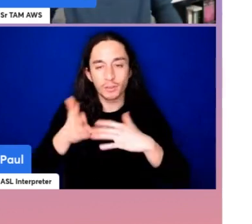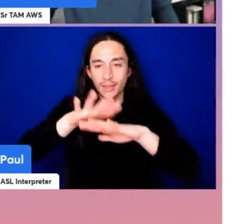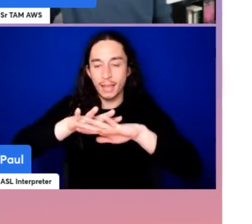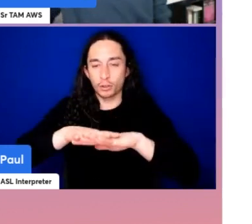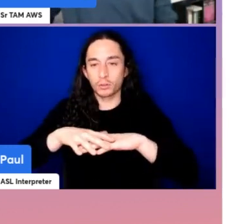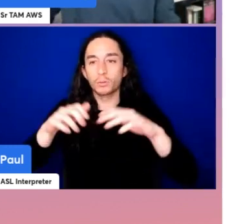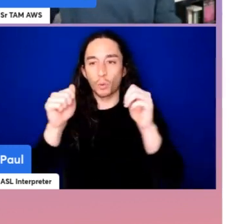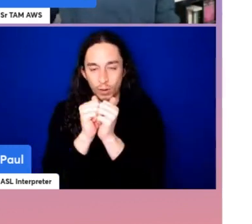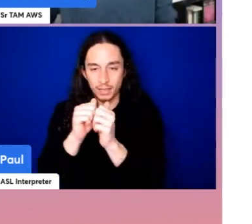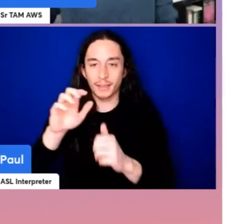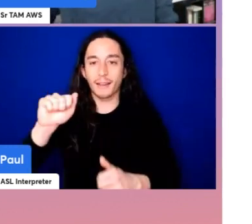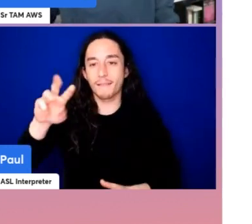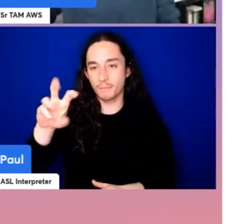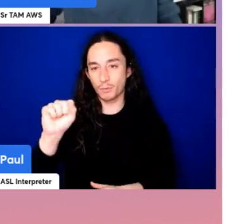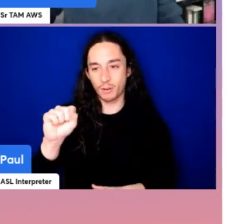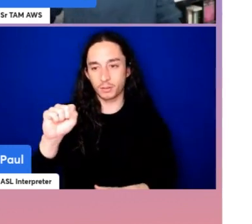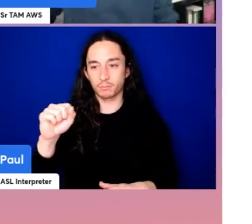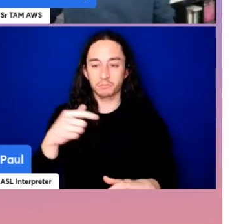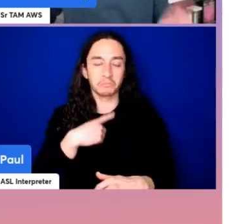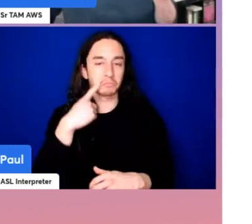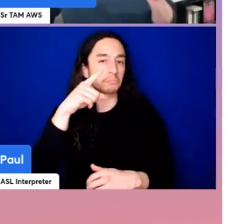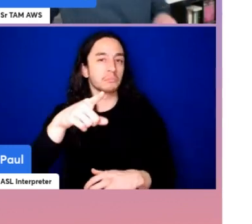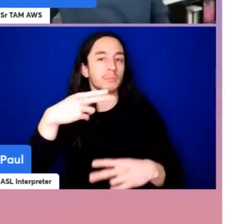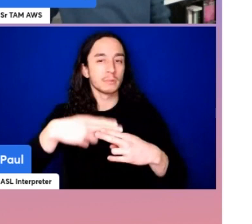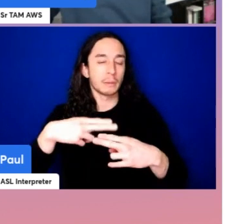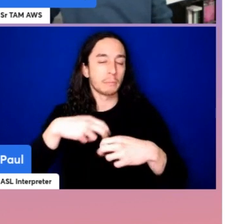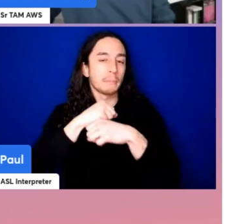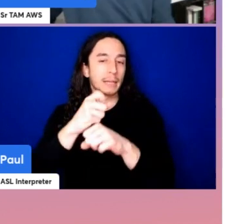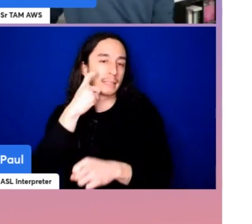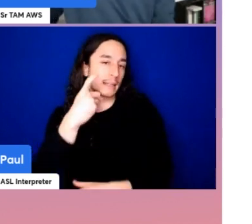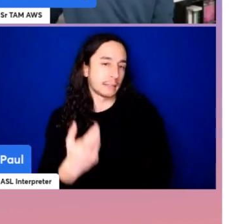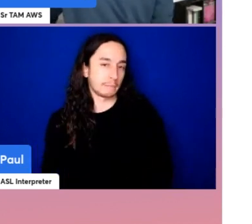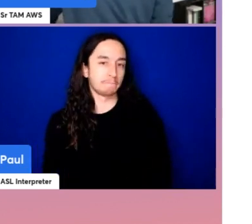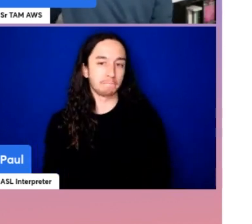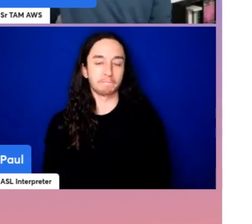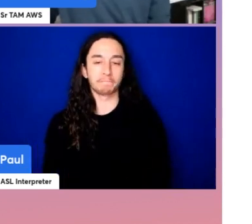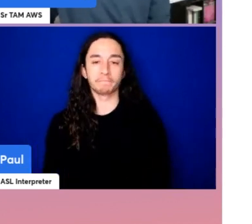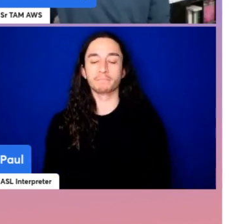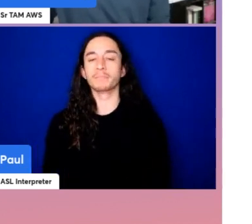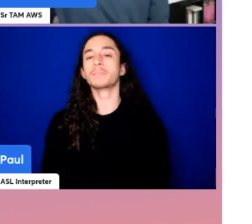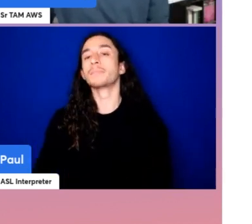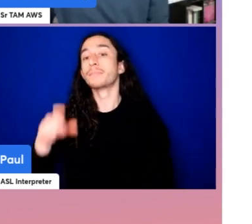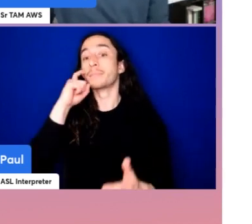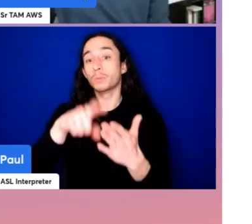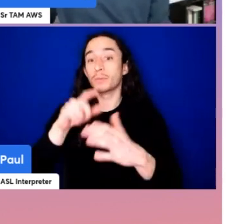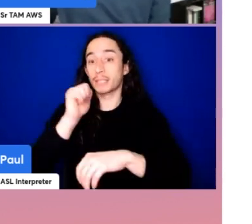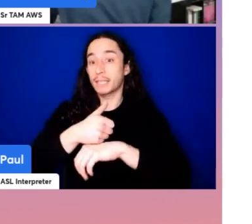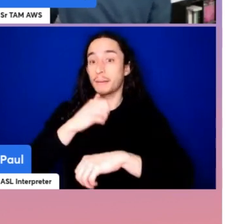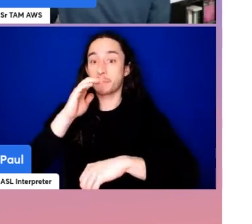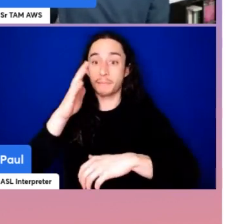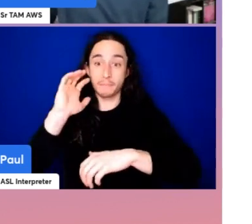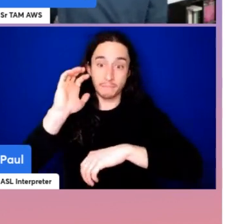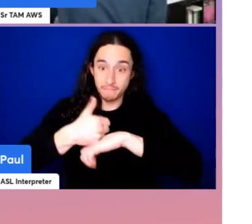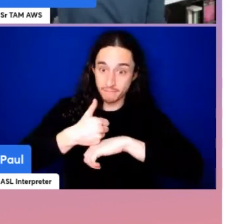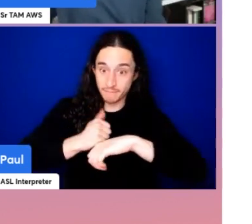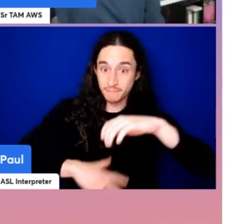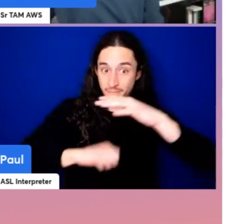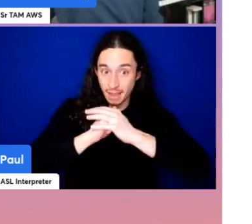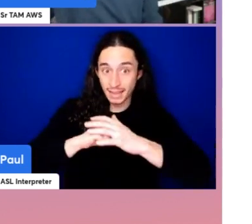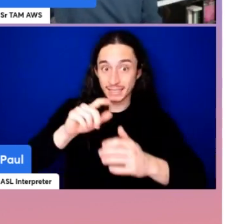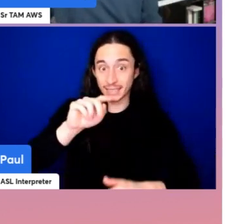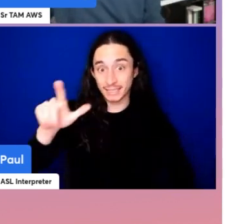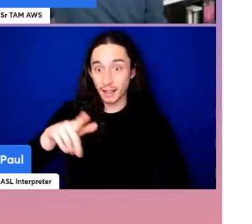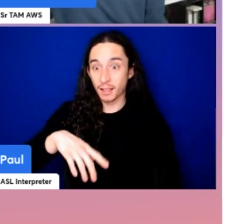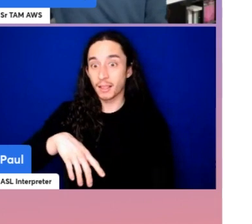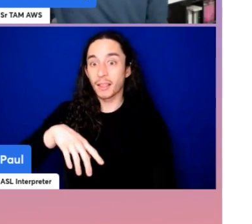AWS, I thought that this name made some sense. You'll notice that we're setting the max TTL to